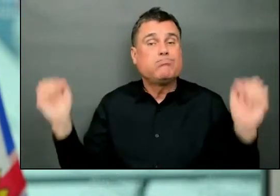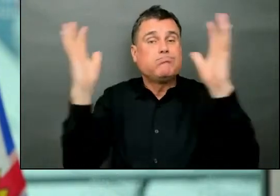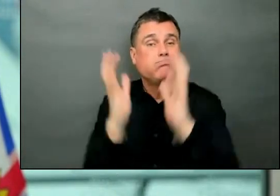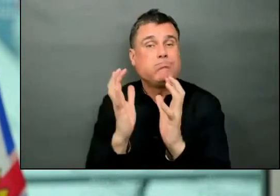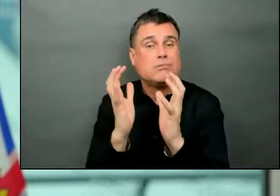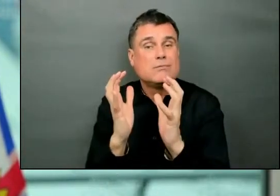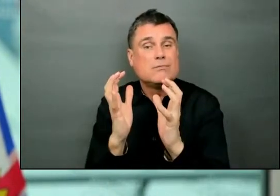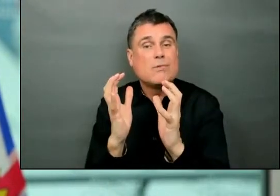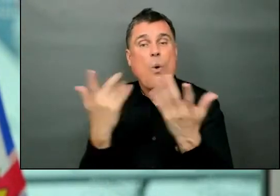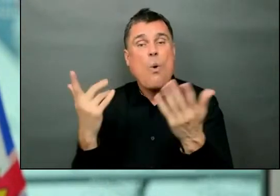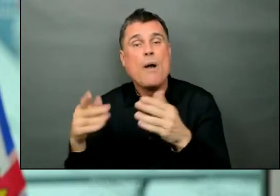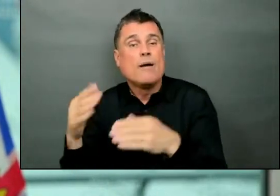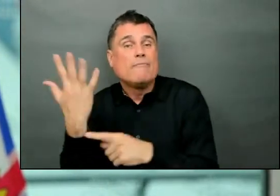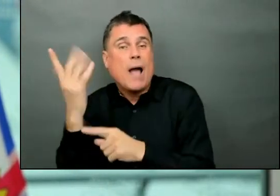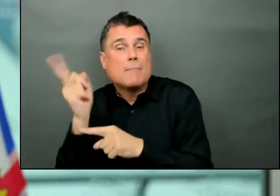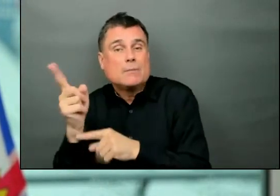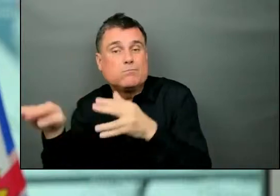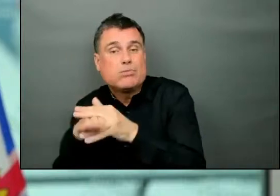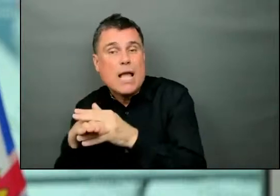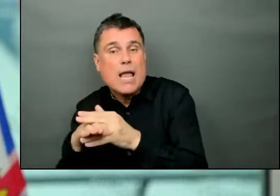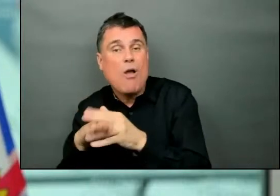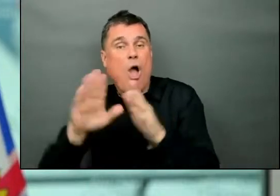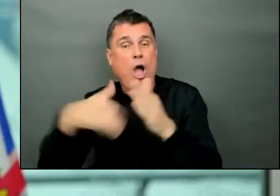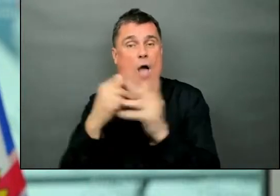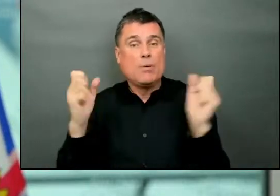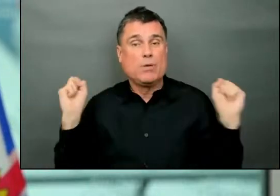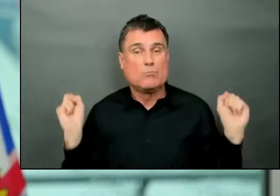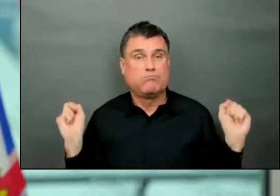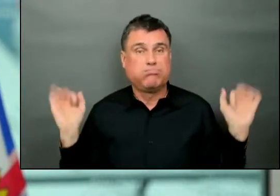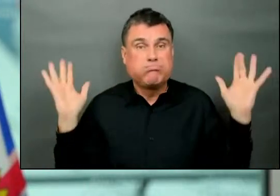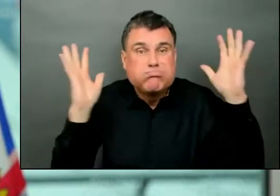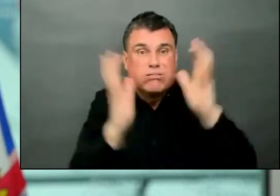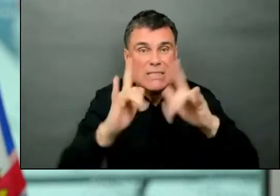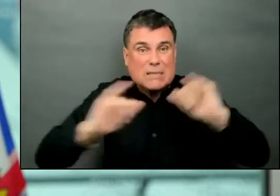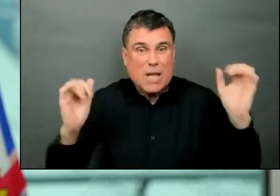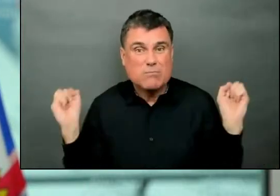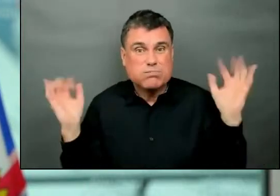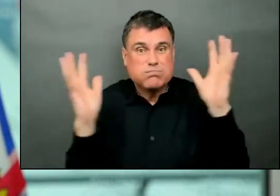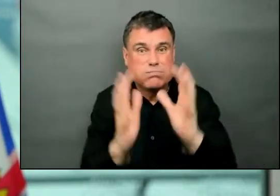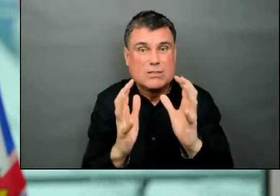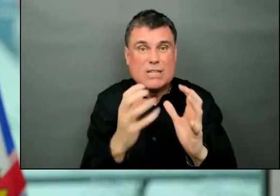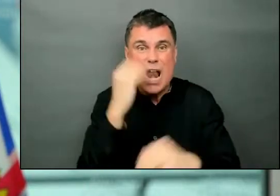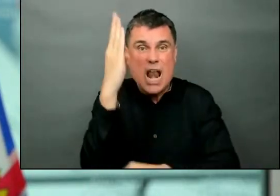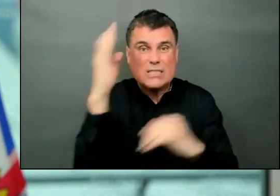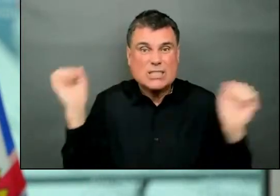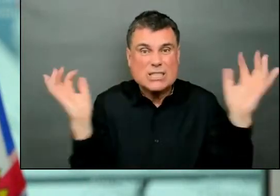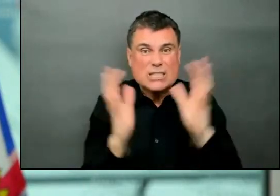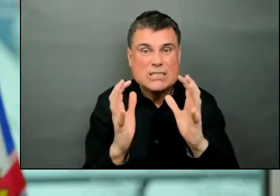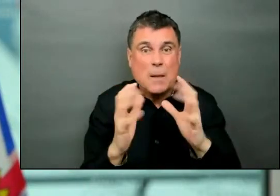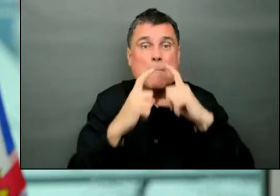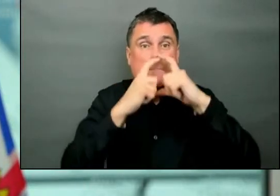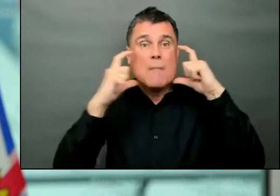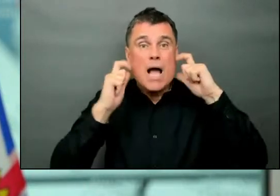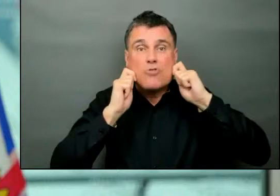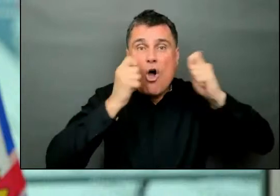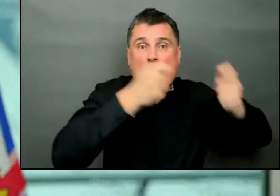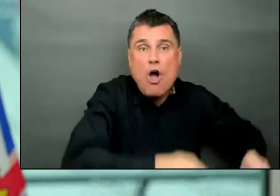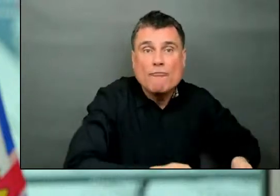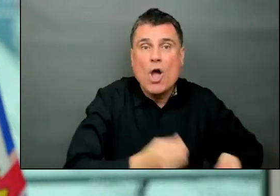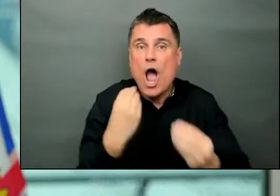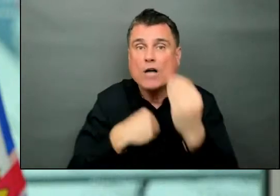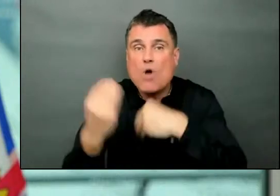staggered break time and people are taking their masks off and spending that time together. So there are a number of different factors,